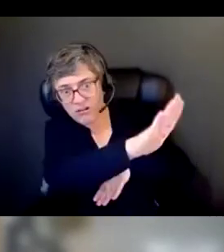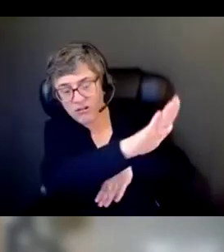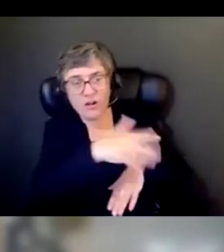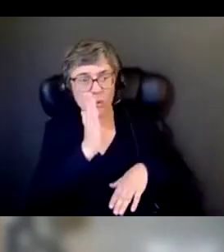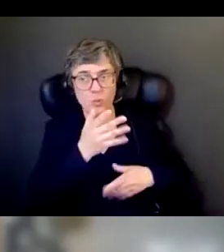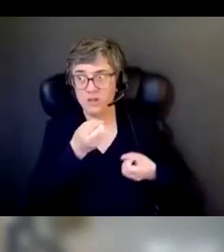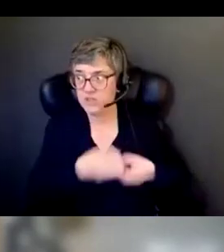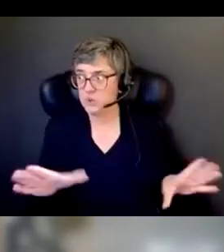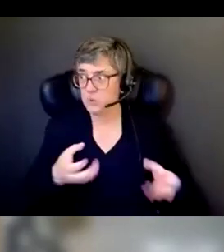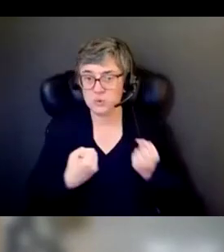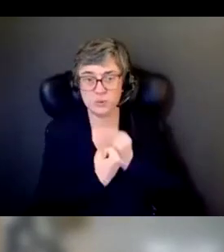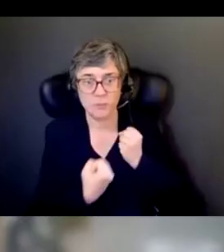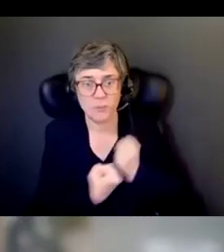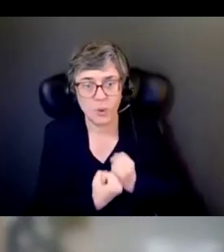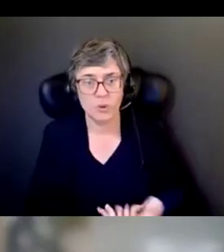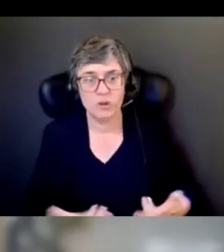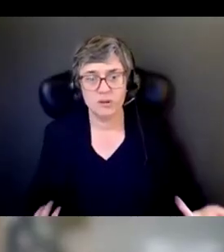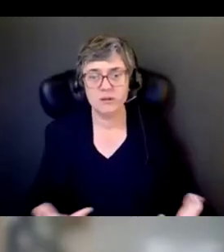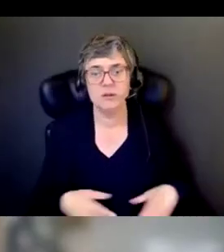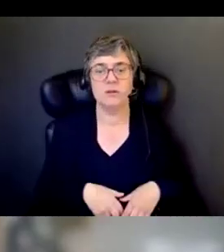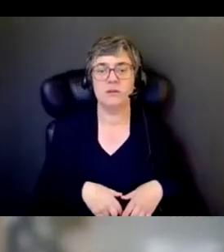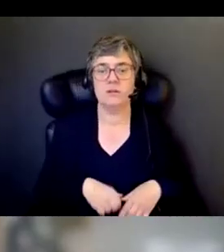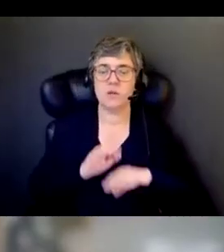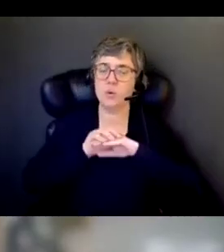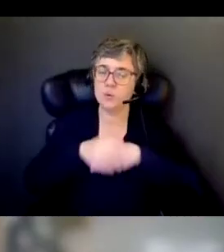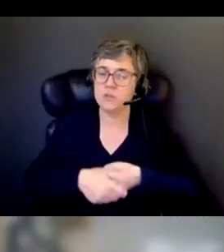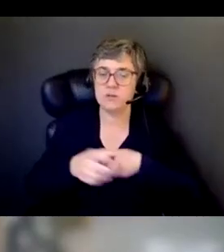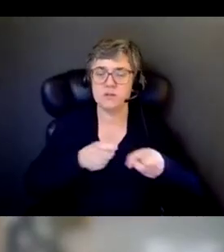of intimidation, financial manipulation, or